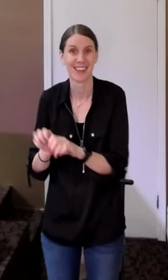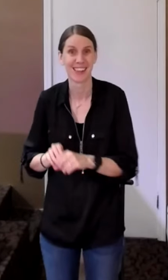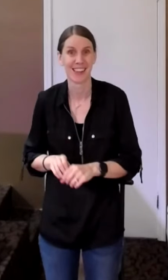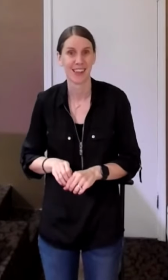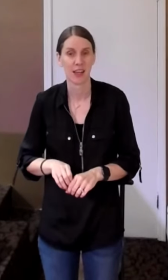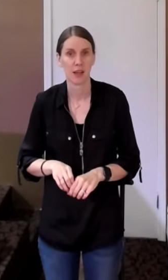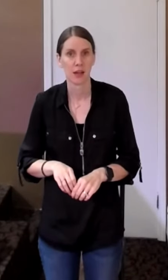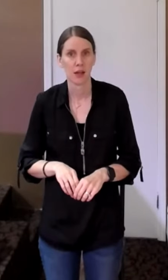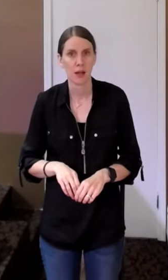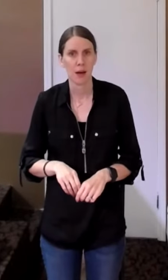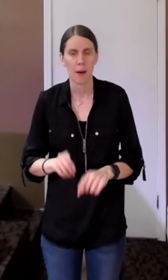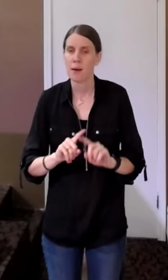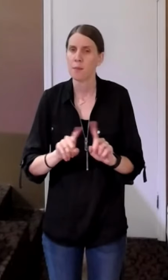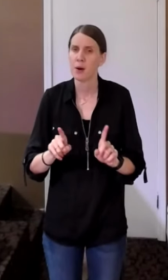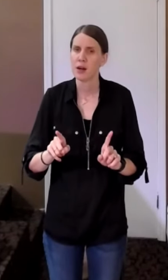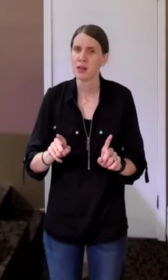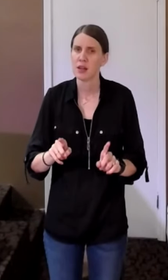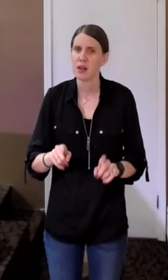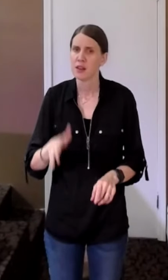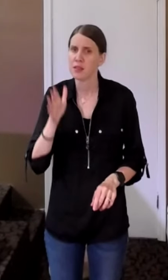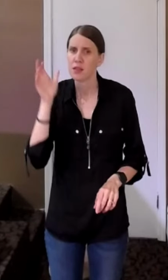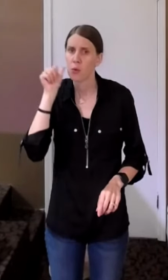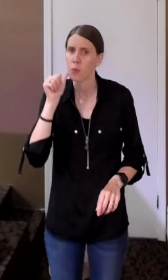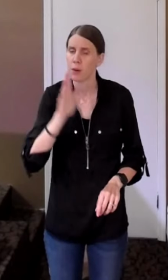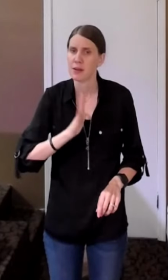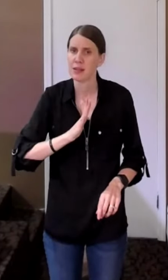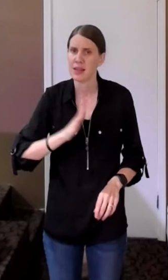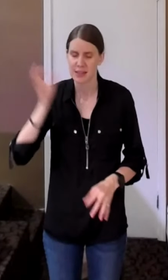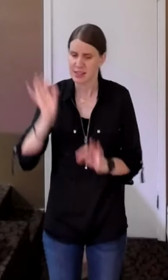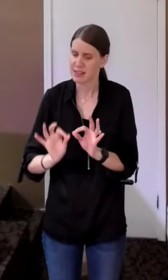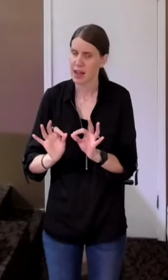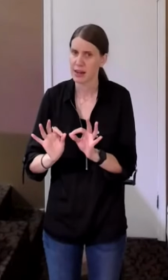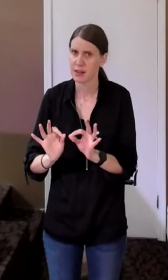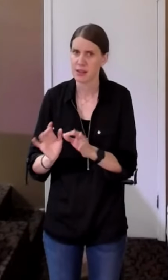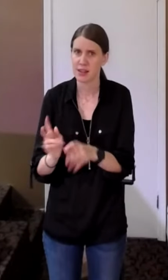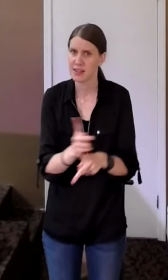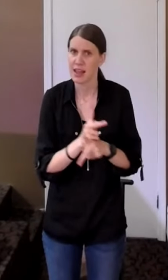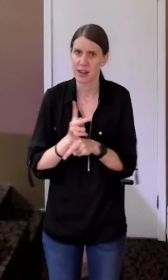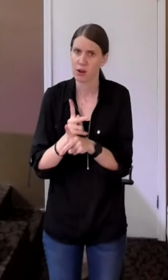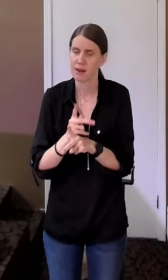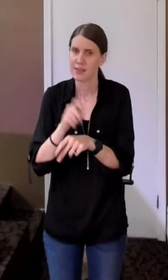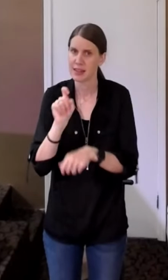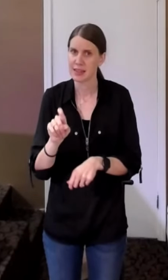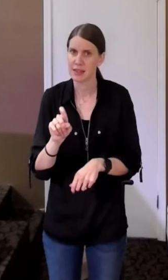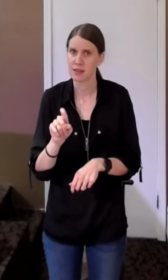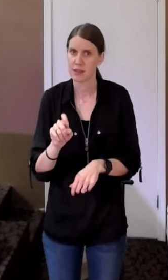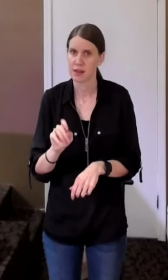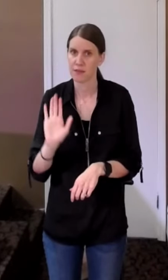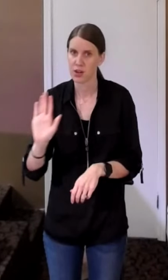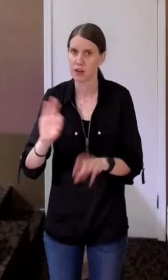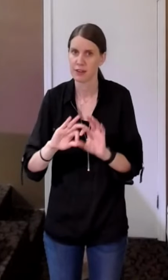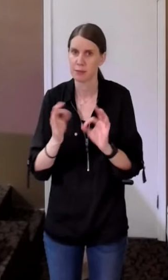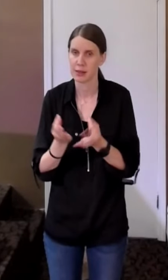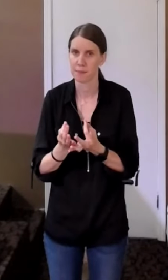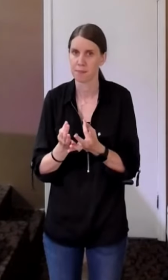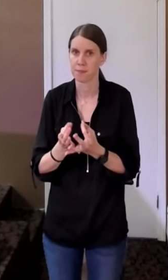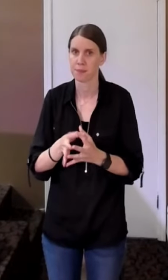there is a determination, to take care of the needs for her